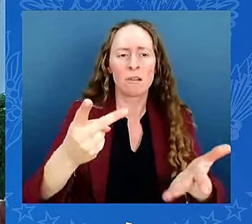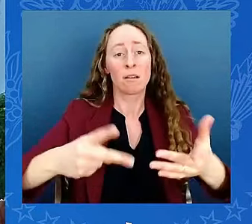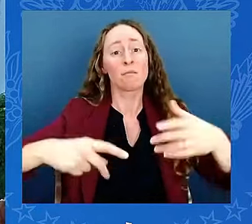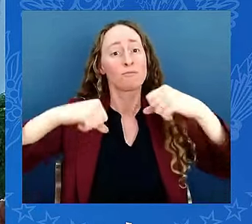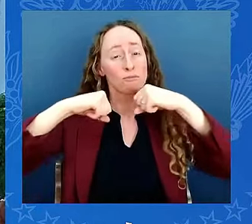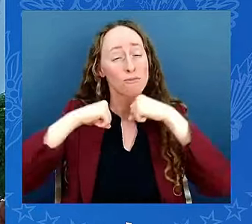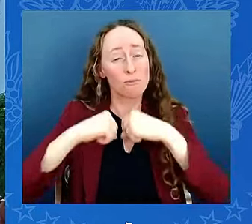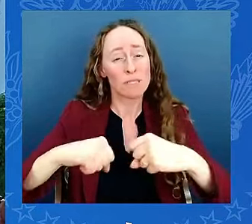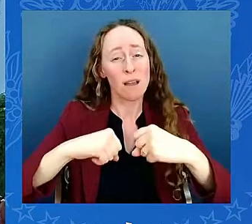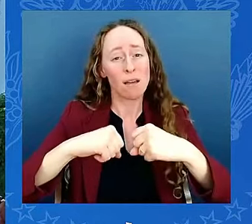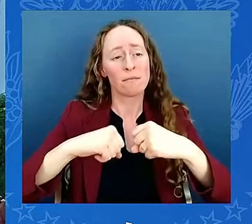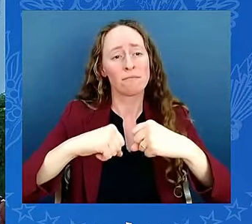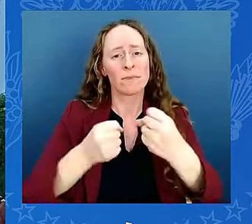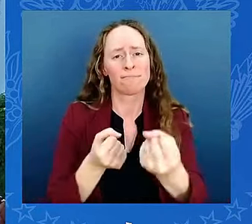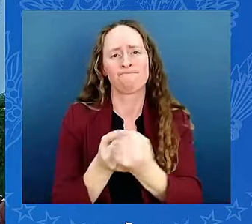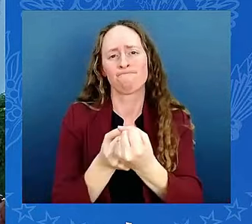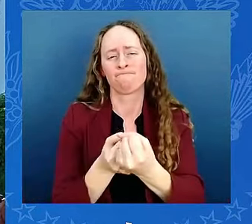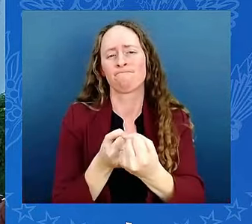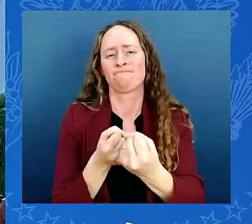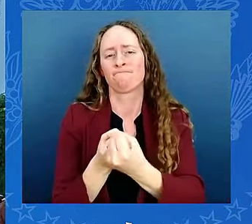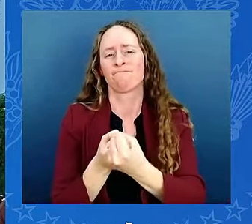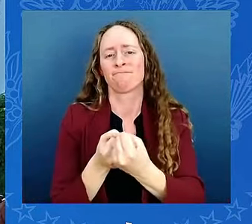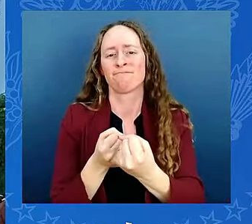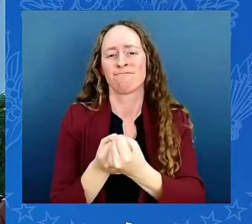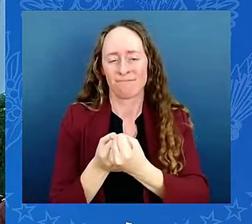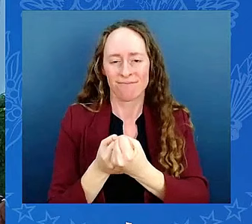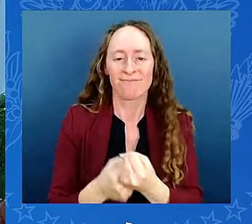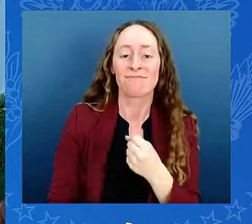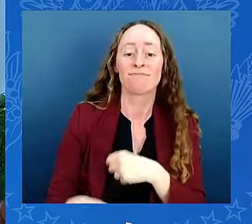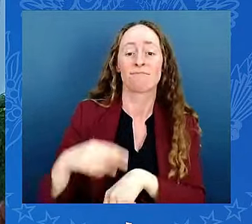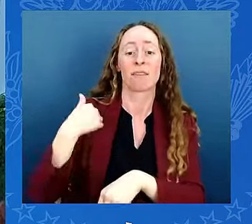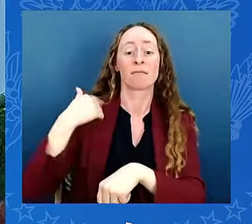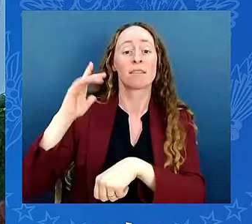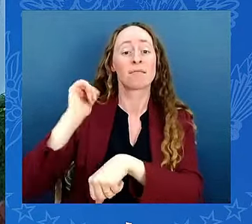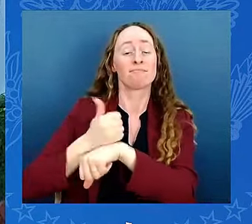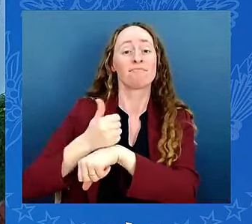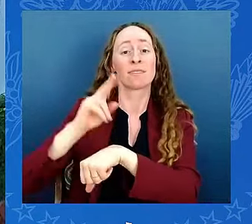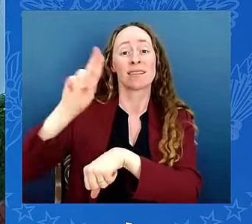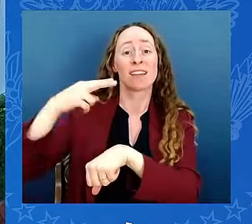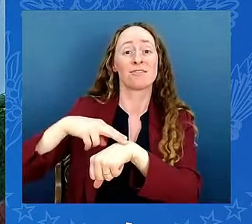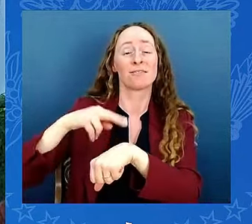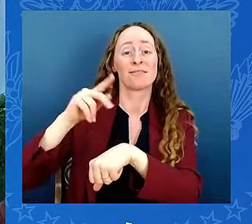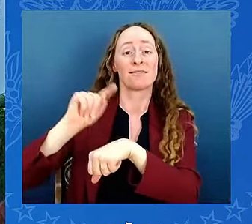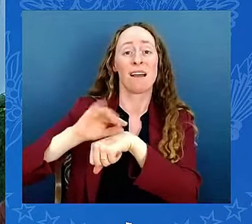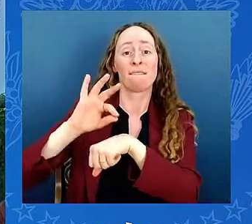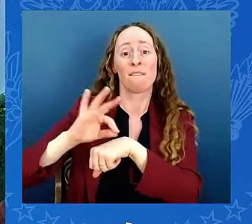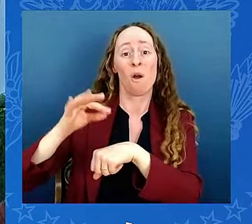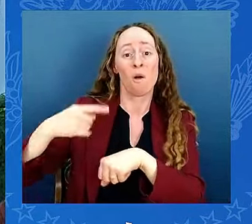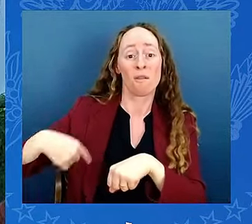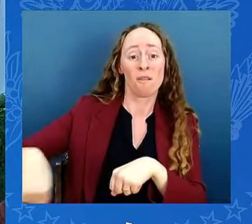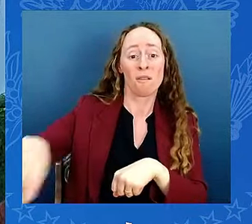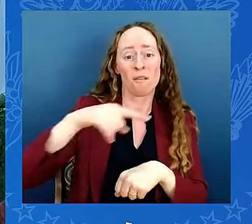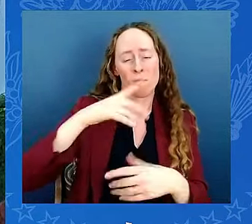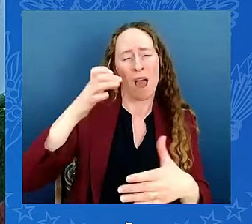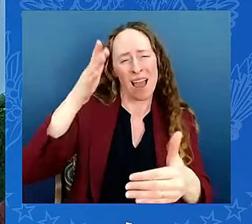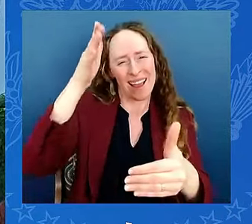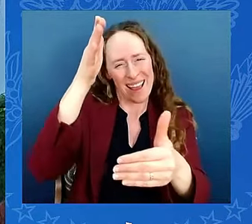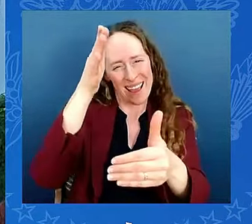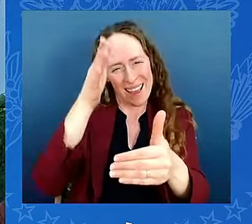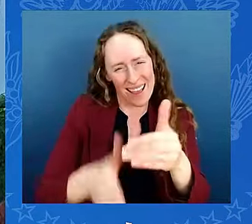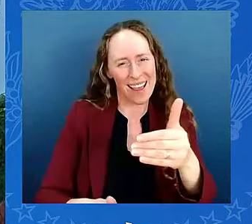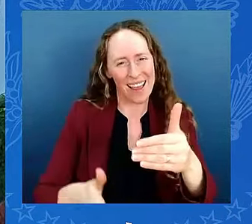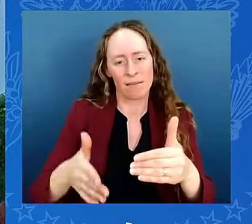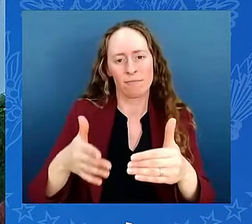Force to End Sexual and Domestic Violence, and all women, girls, and survivors. Thank you, Mr.